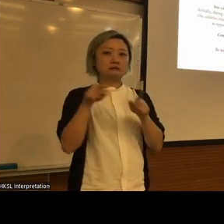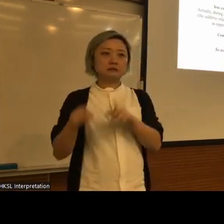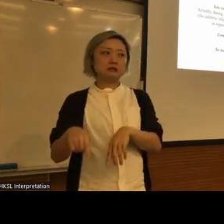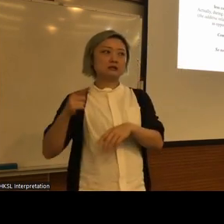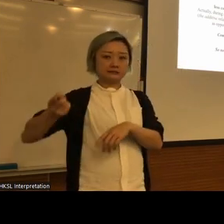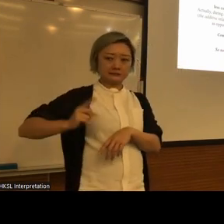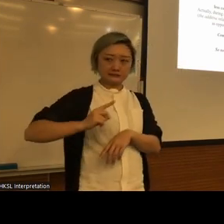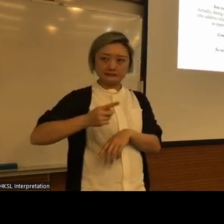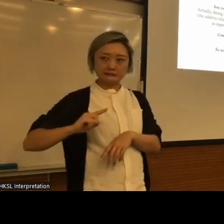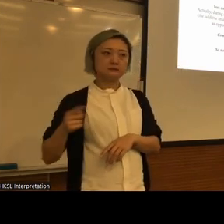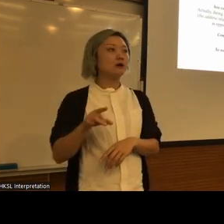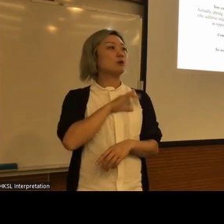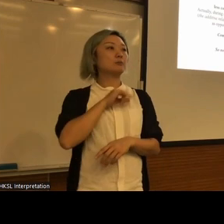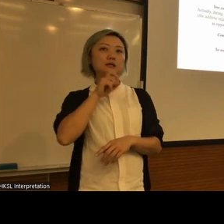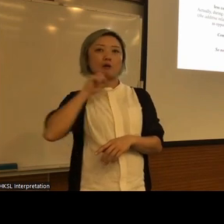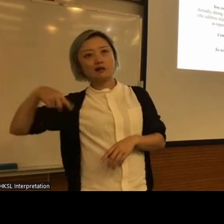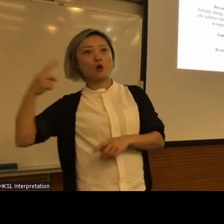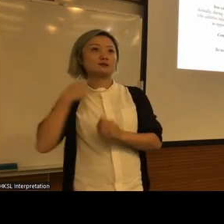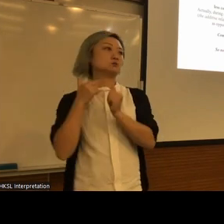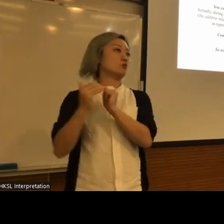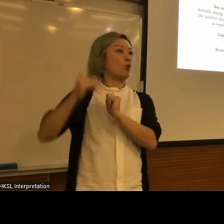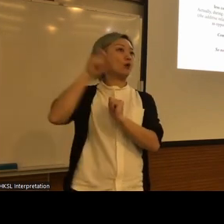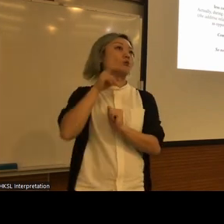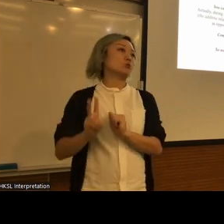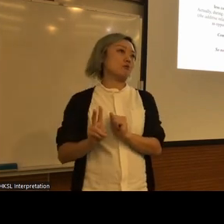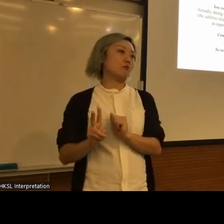in neural terms, nor in practical terms.